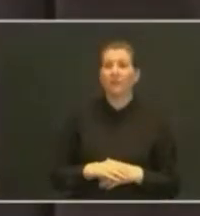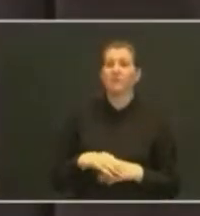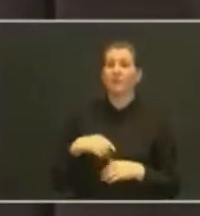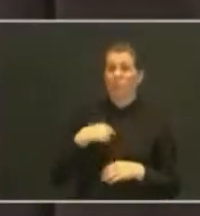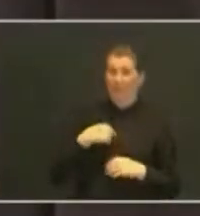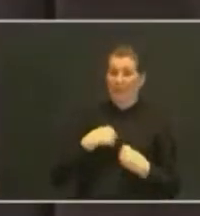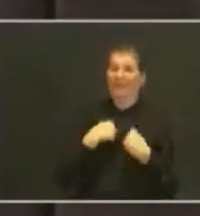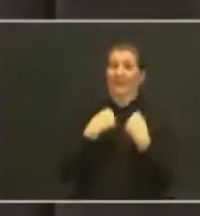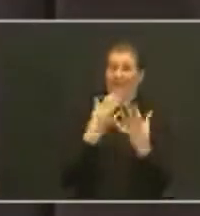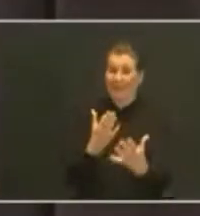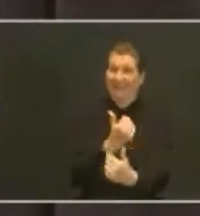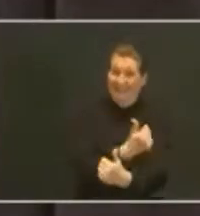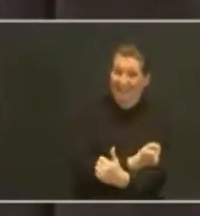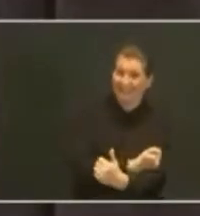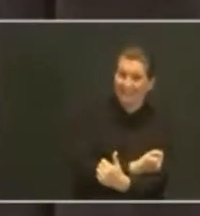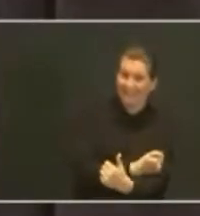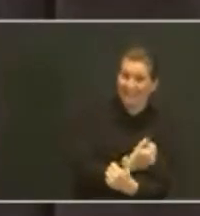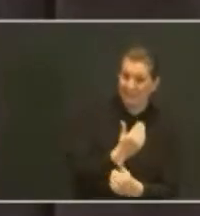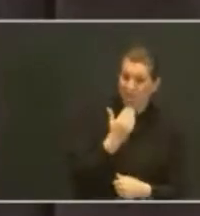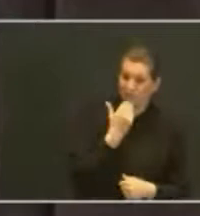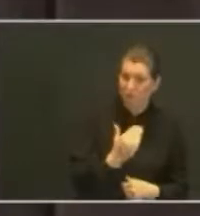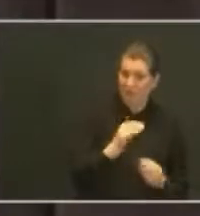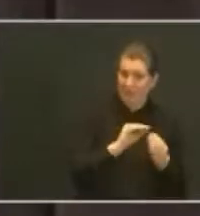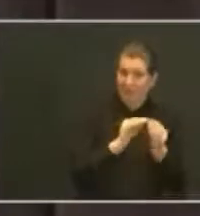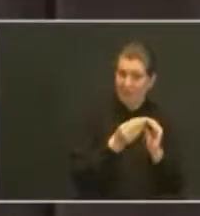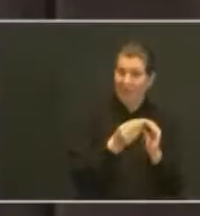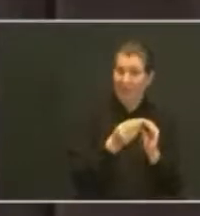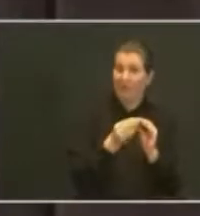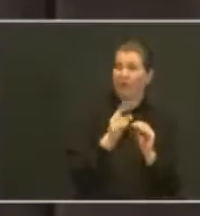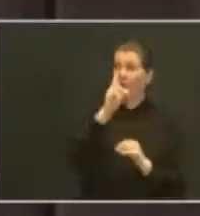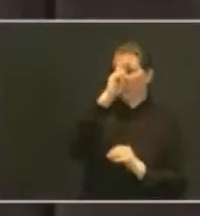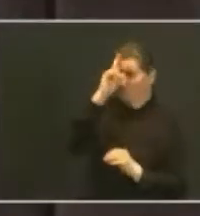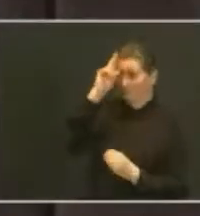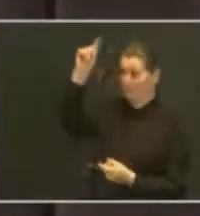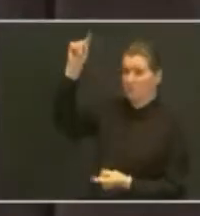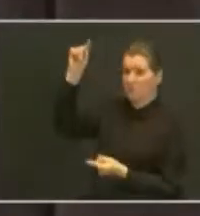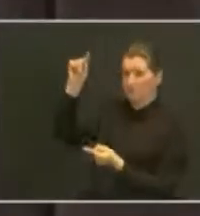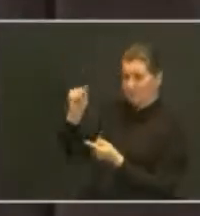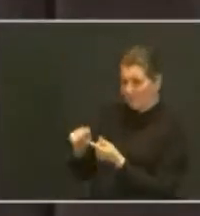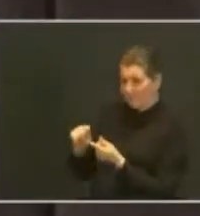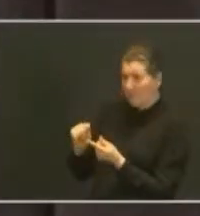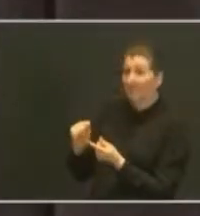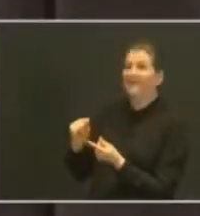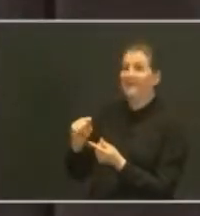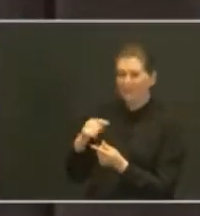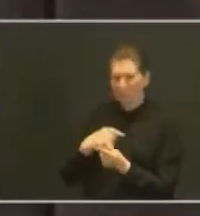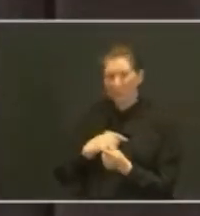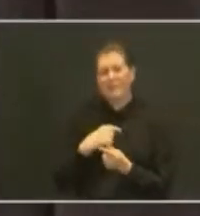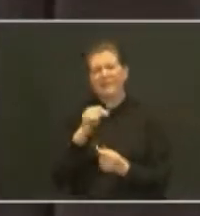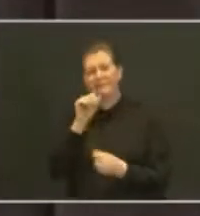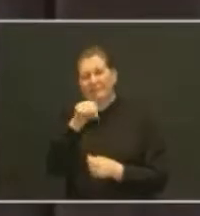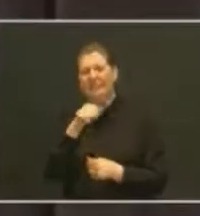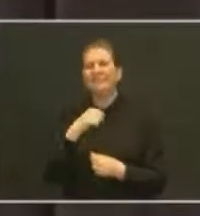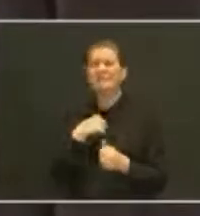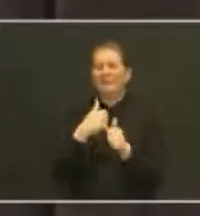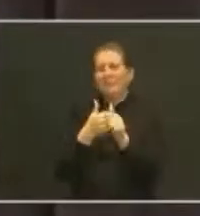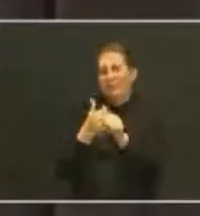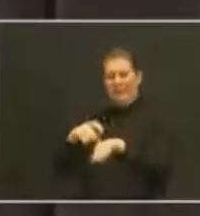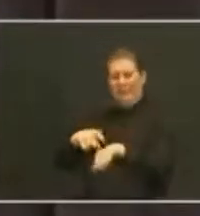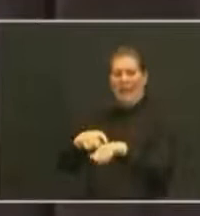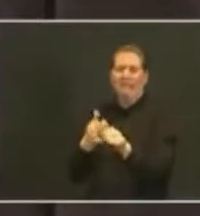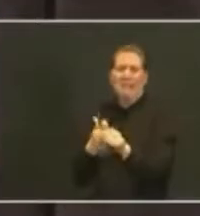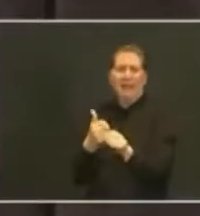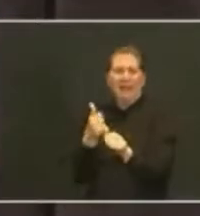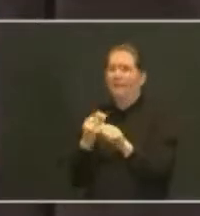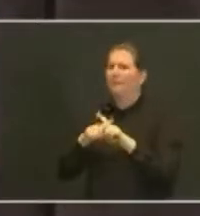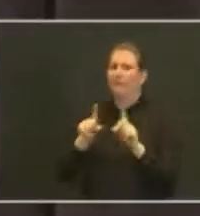in hospitalizations that we intended to see, we are a little behind some other states that have not been quite